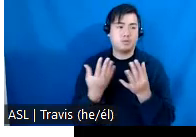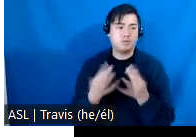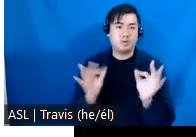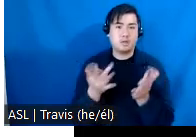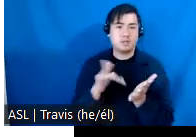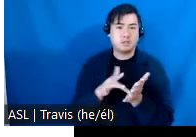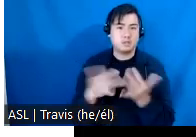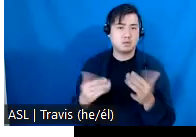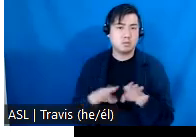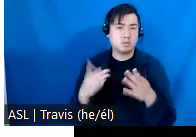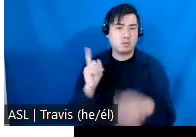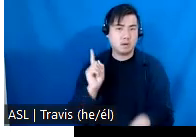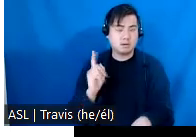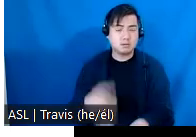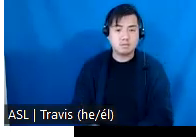located.